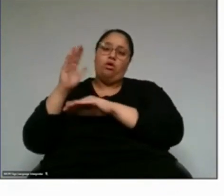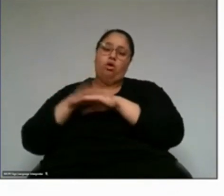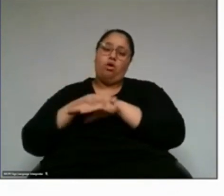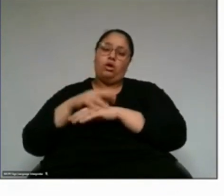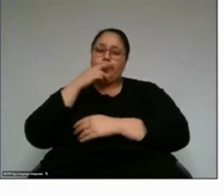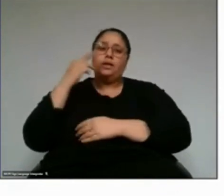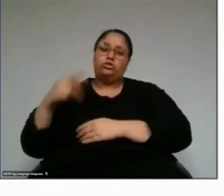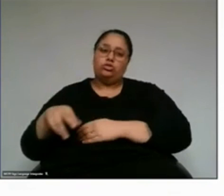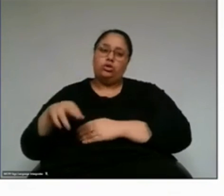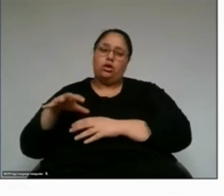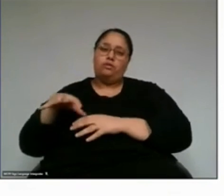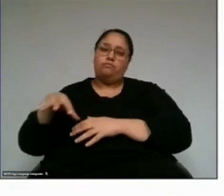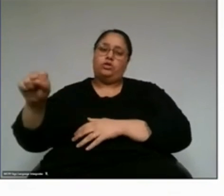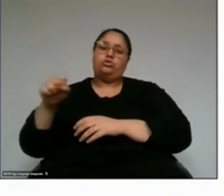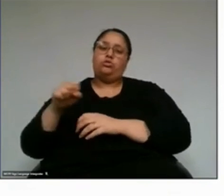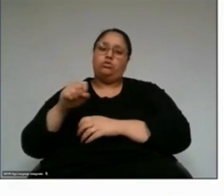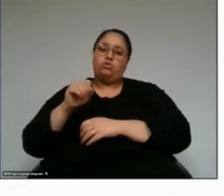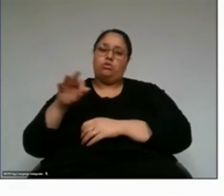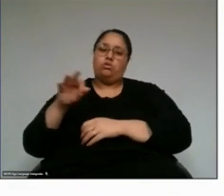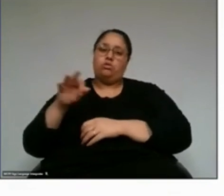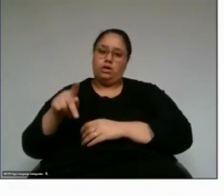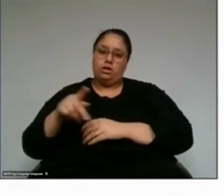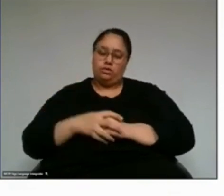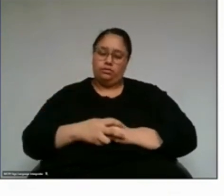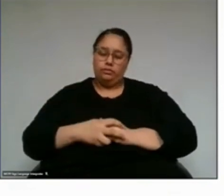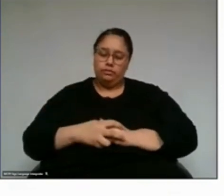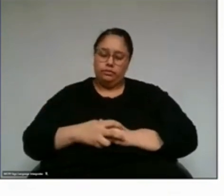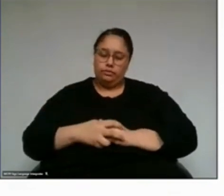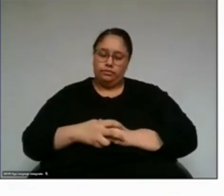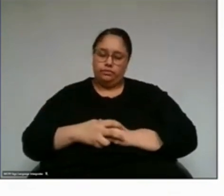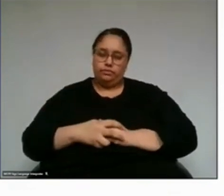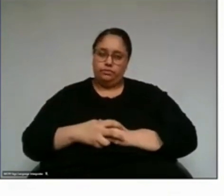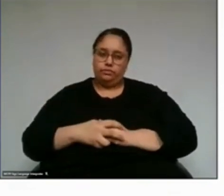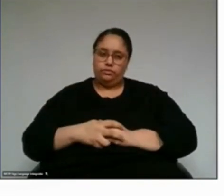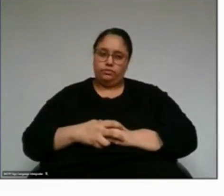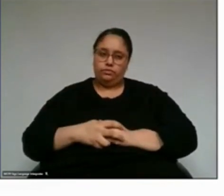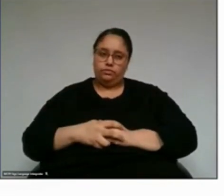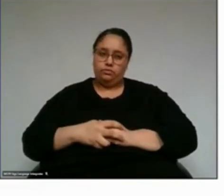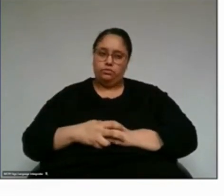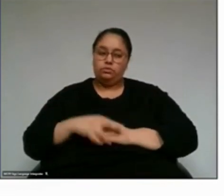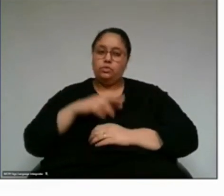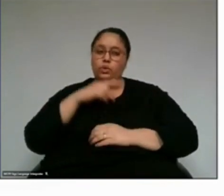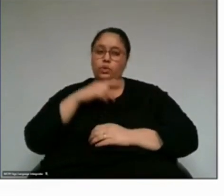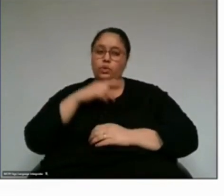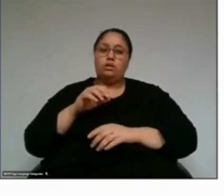Russia's invasion of Ukraine. The real insult here